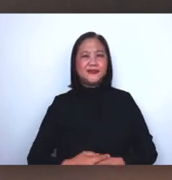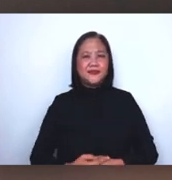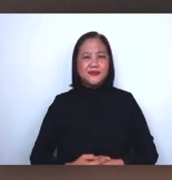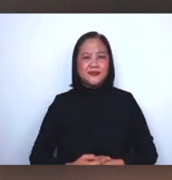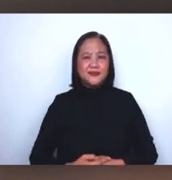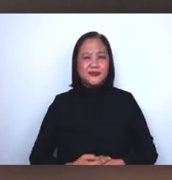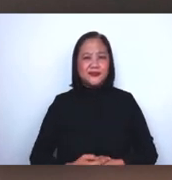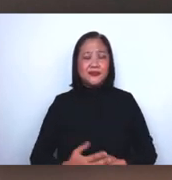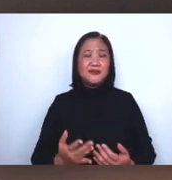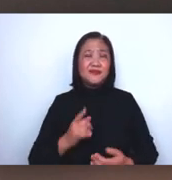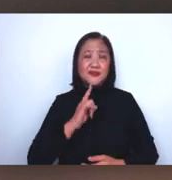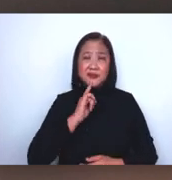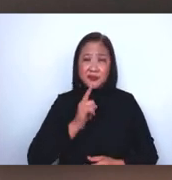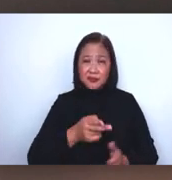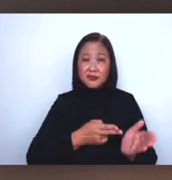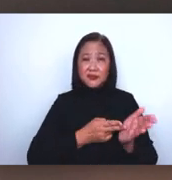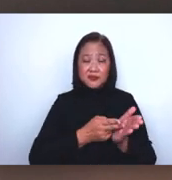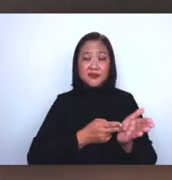The truth is that